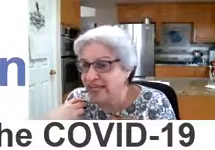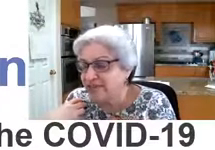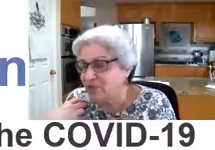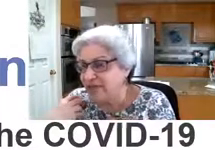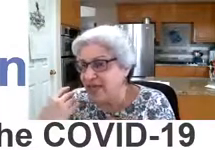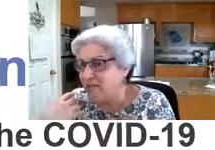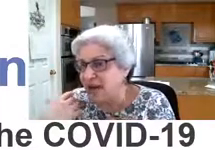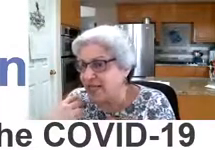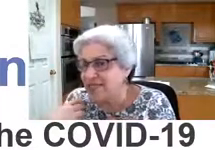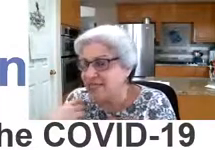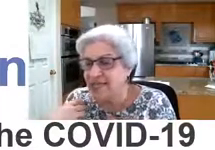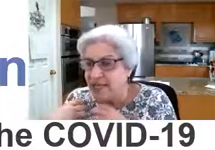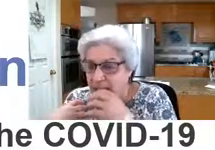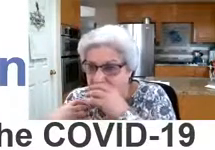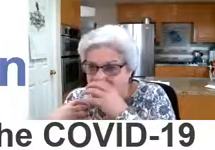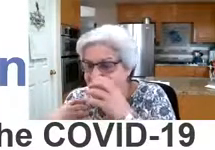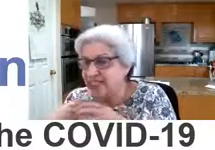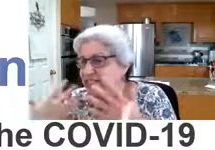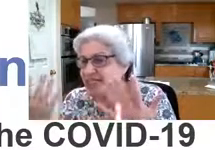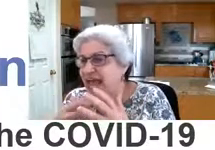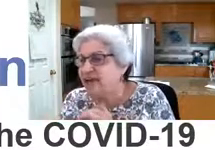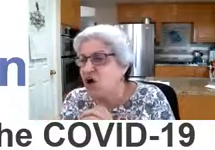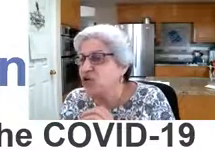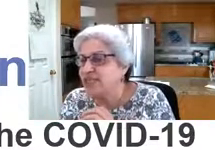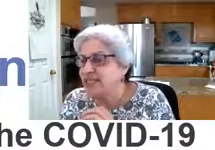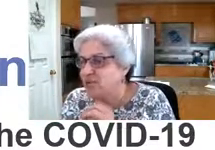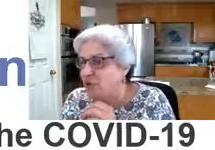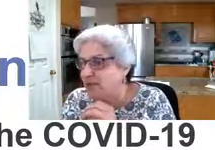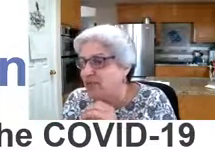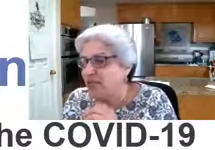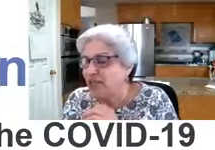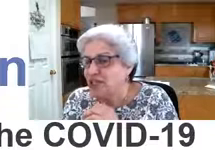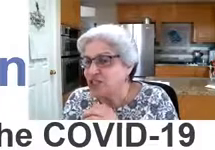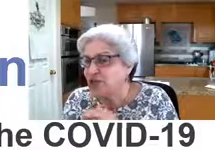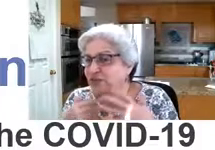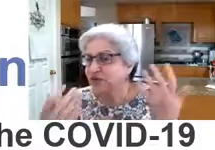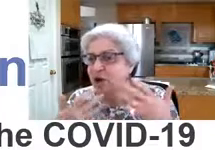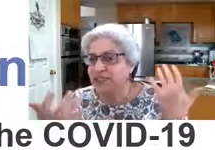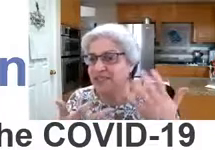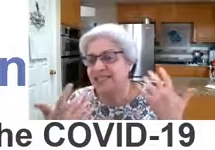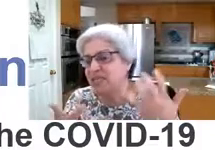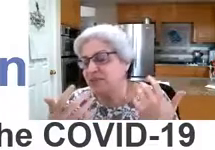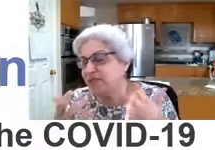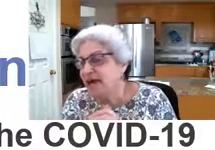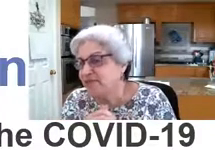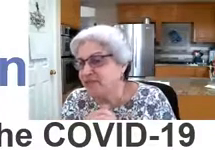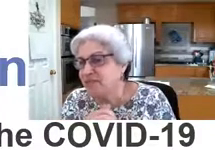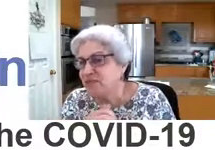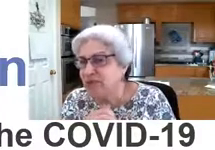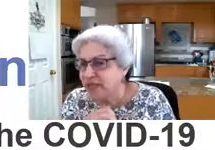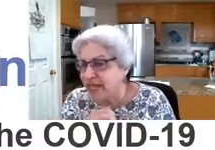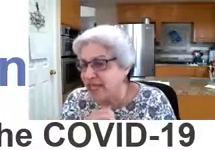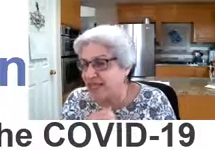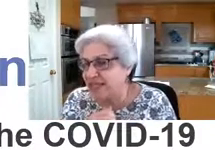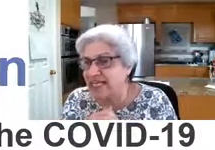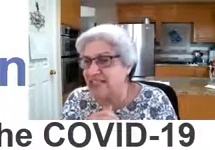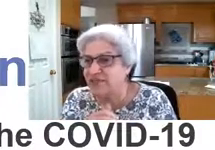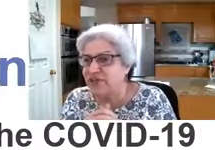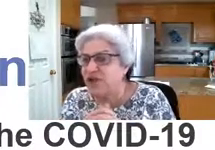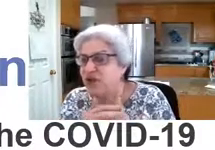to fight it with antibodies, it doesn't have a host anymore. So if it wants to keep alive and keep replicating, it